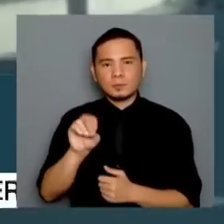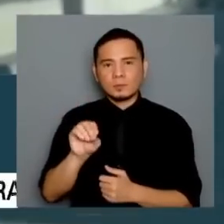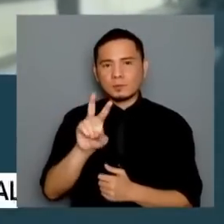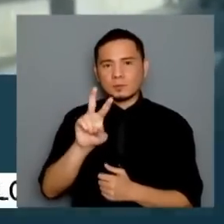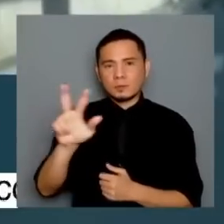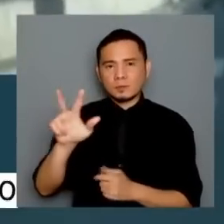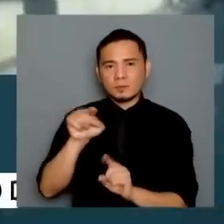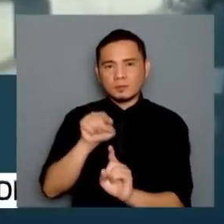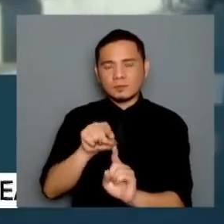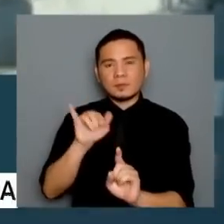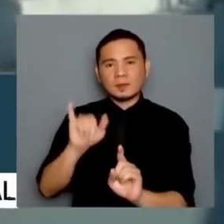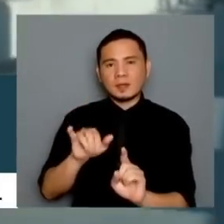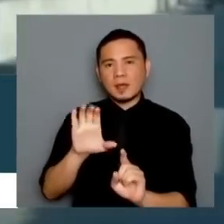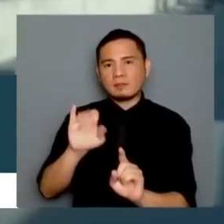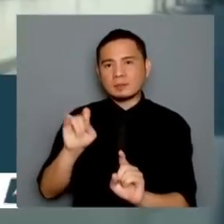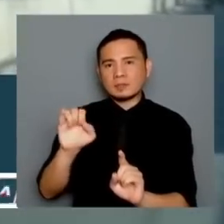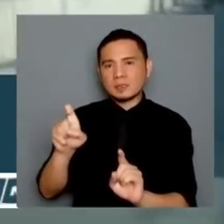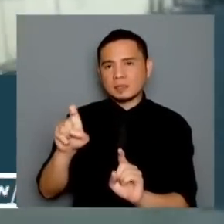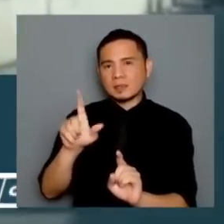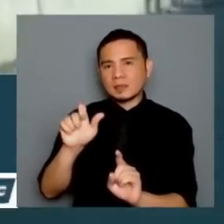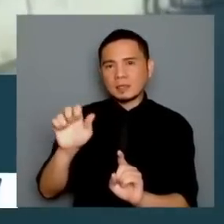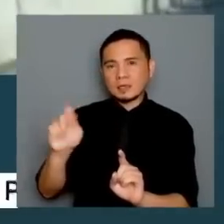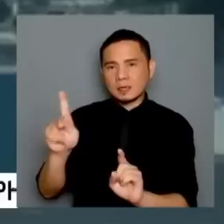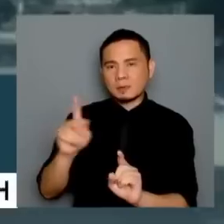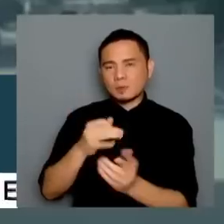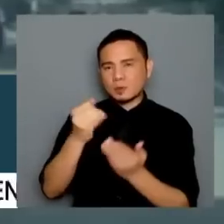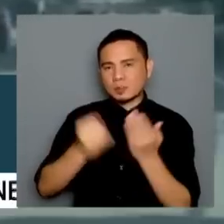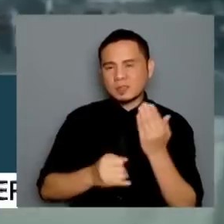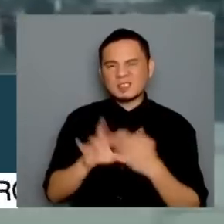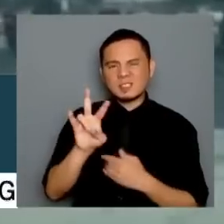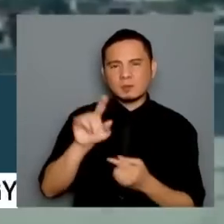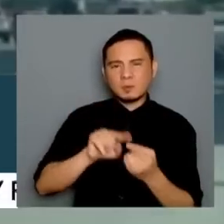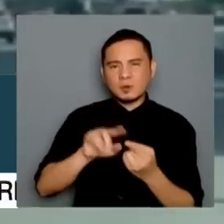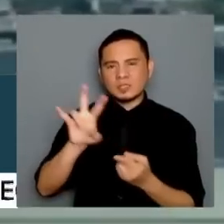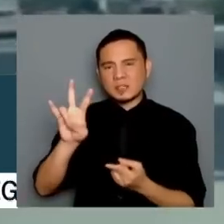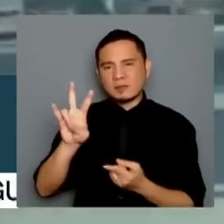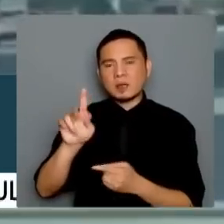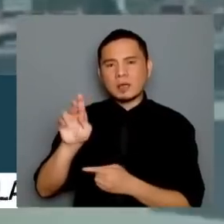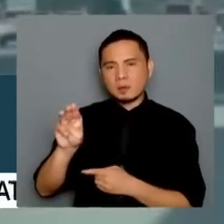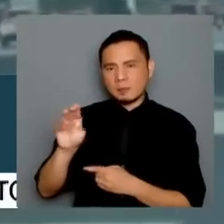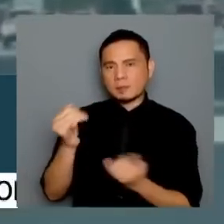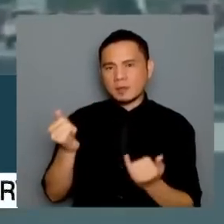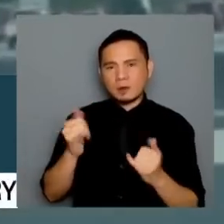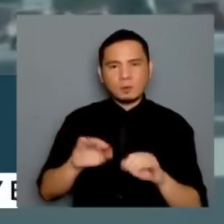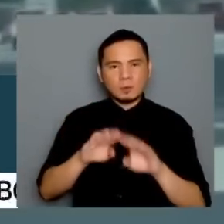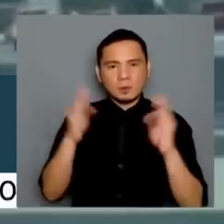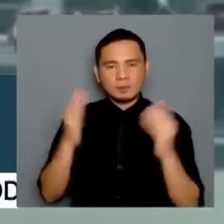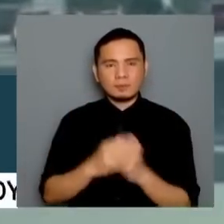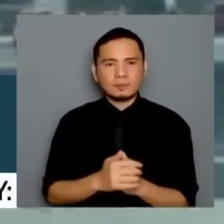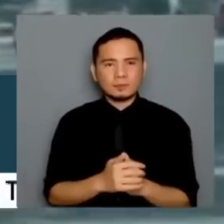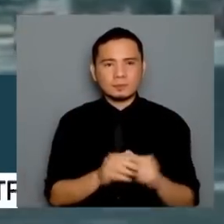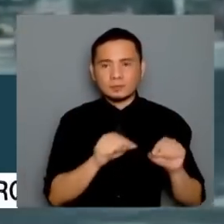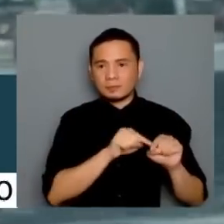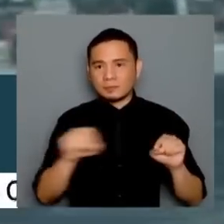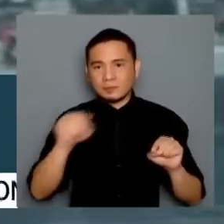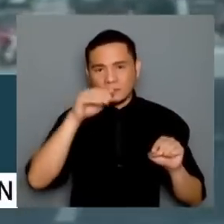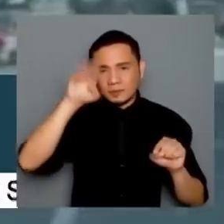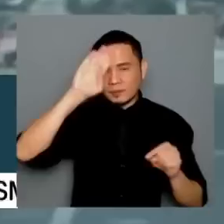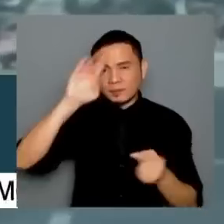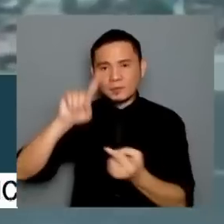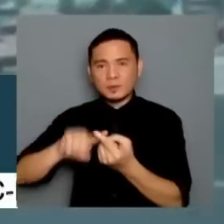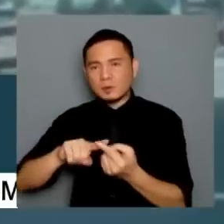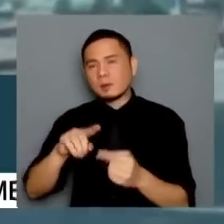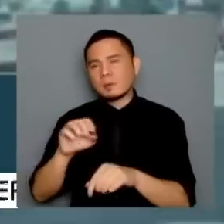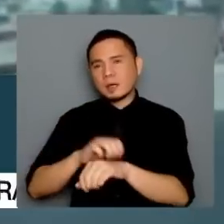link project, spanning a total of 7.7 kilometers, will be opened. Travel time from Cavitex to Makati, Taguig, Pasay,